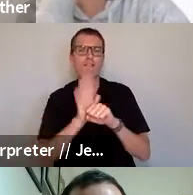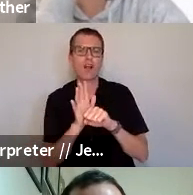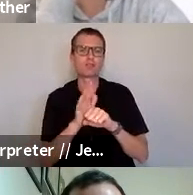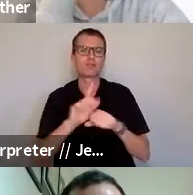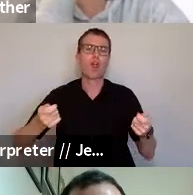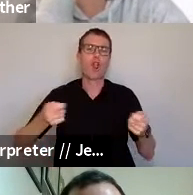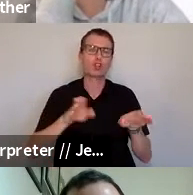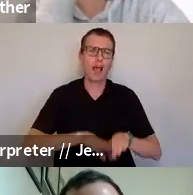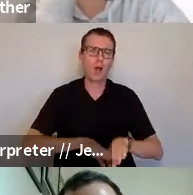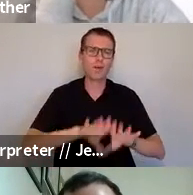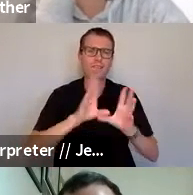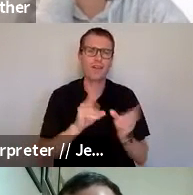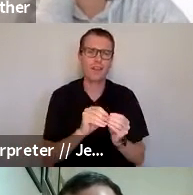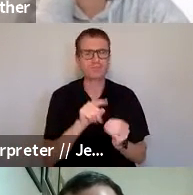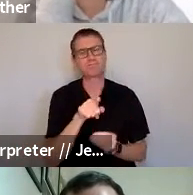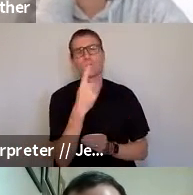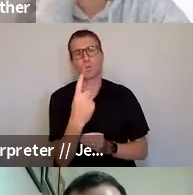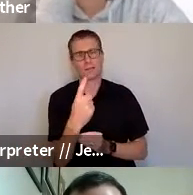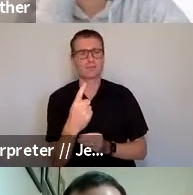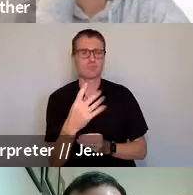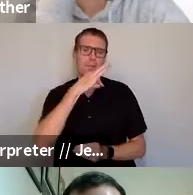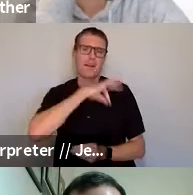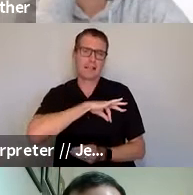I think also the